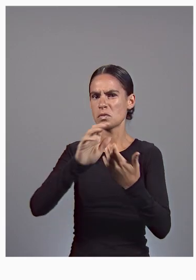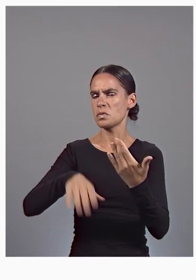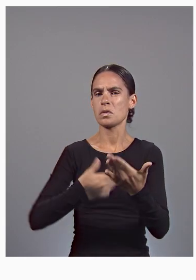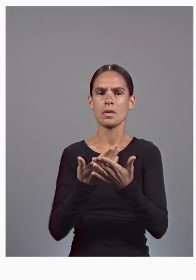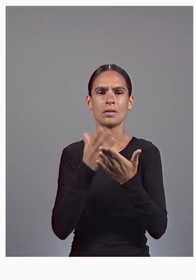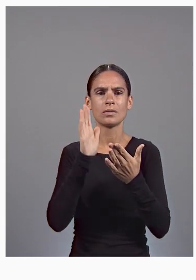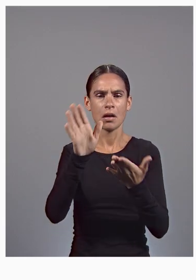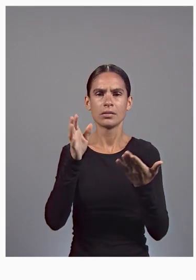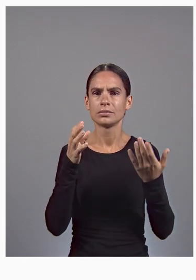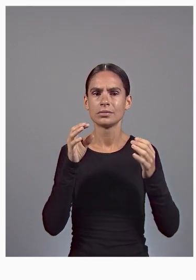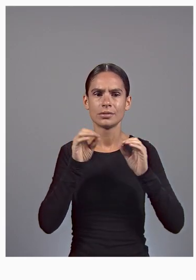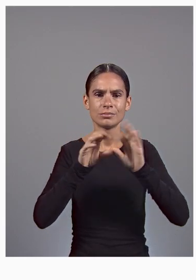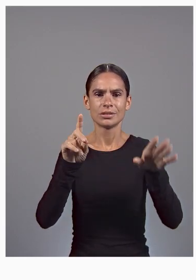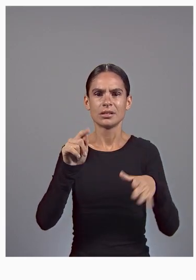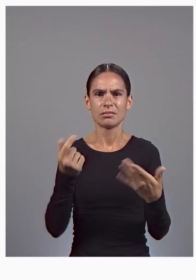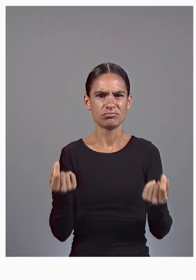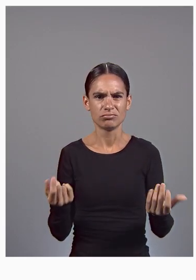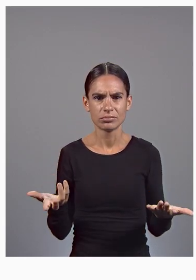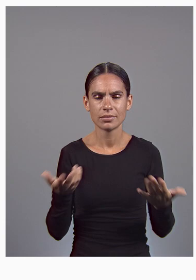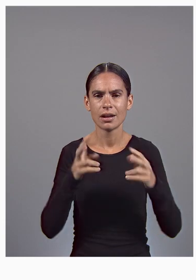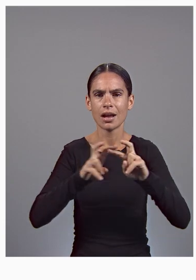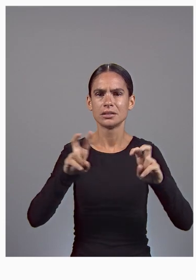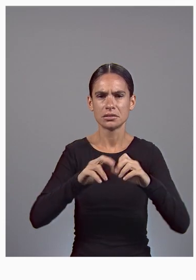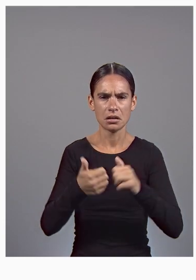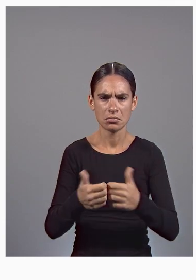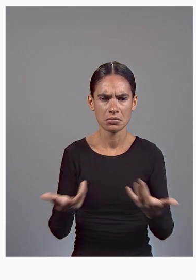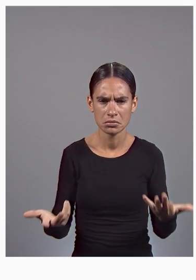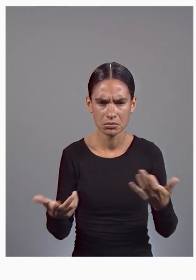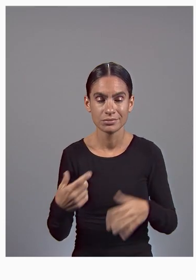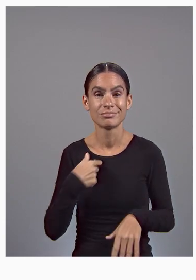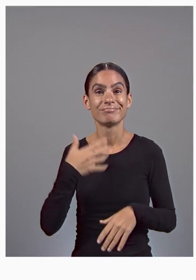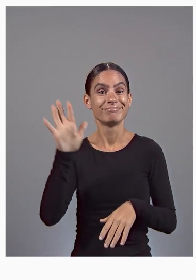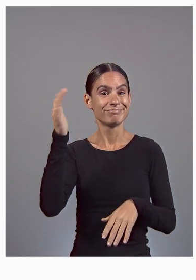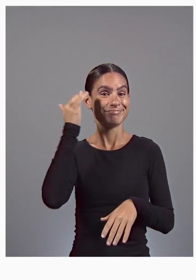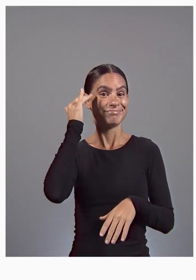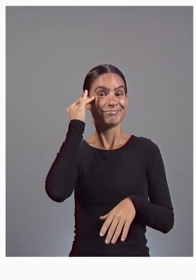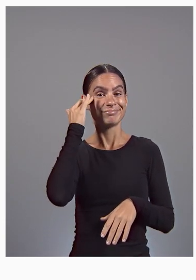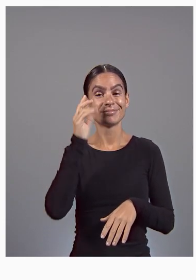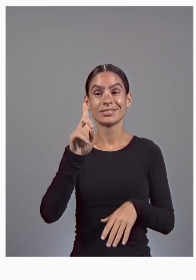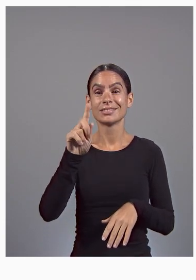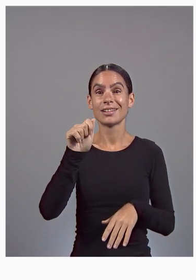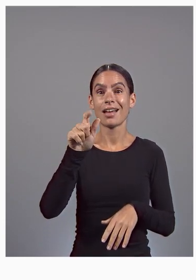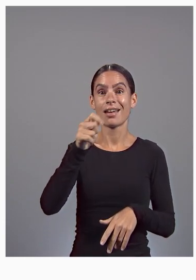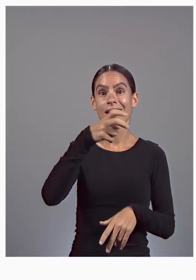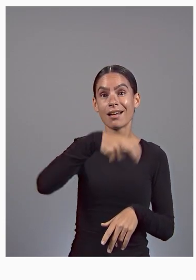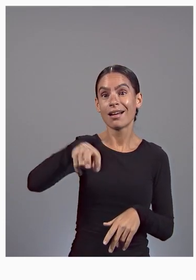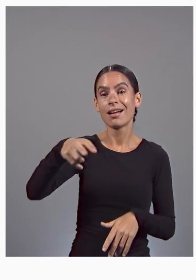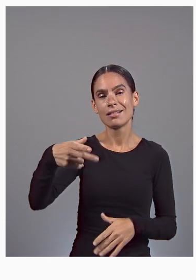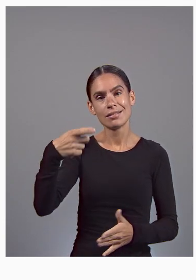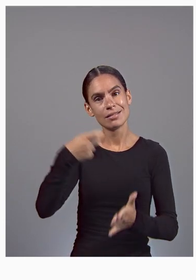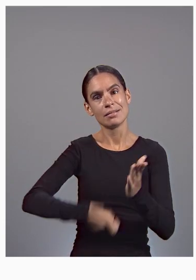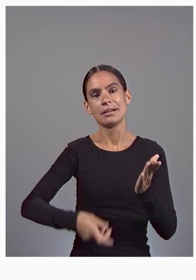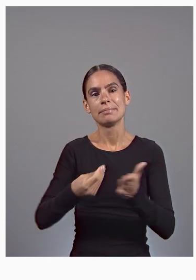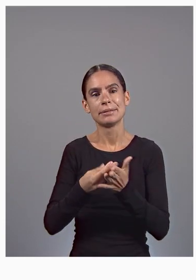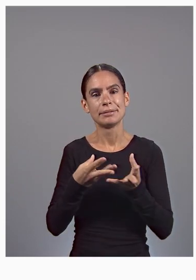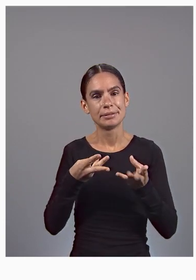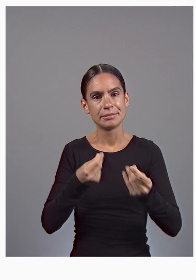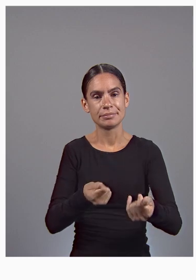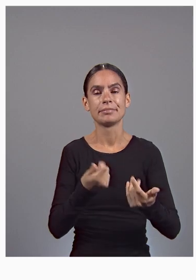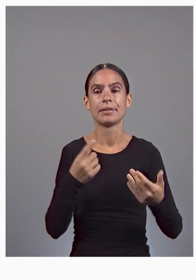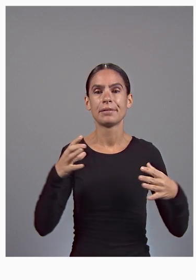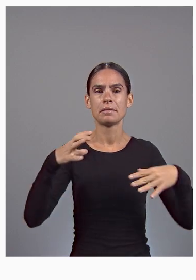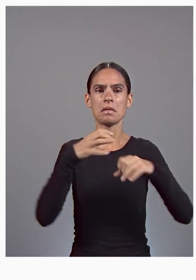about my data, how do I analyze all this? We know that data transfer costs are real. Consolidation isn't always the right option. And so for